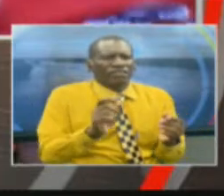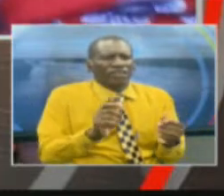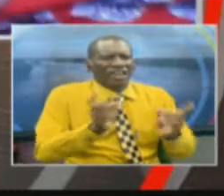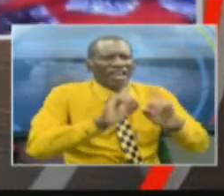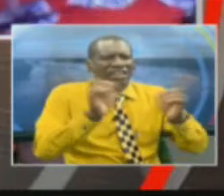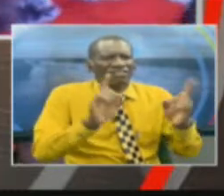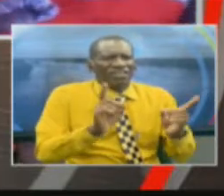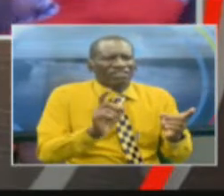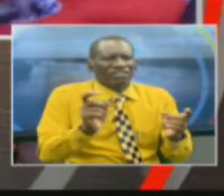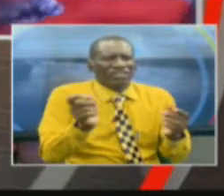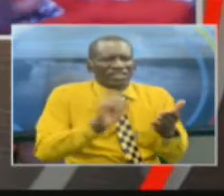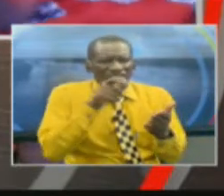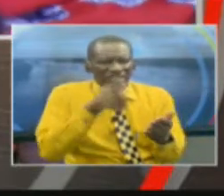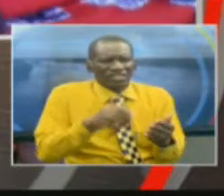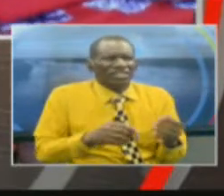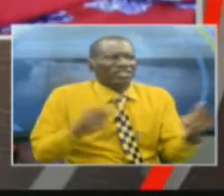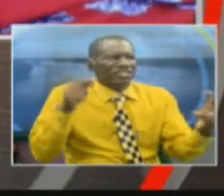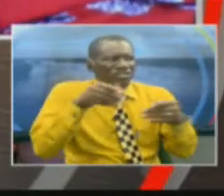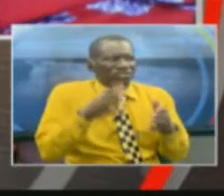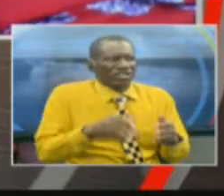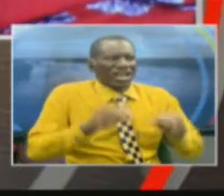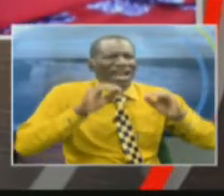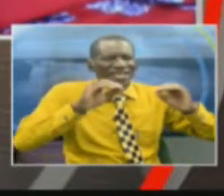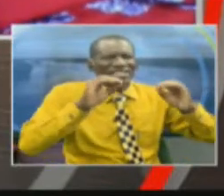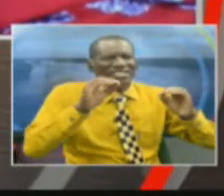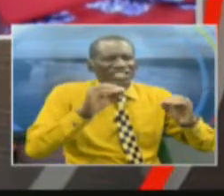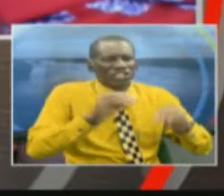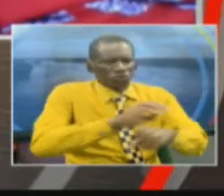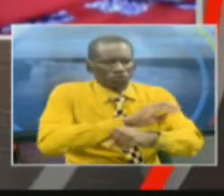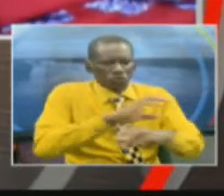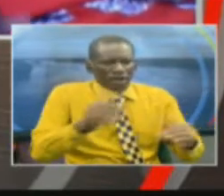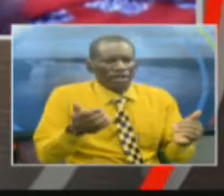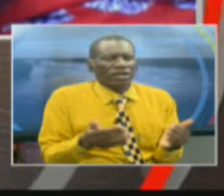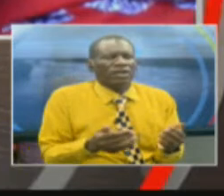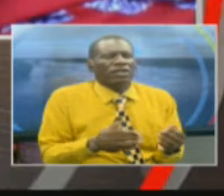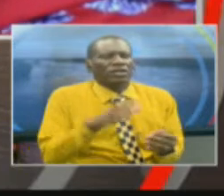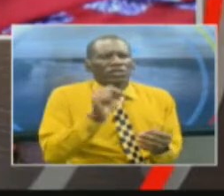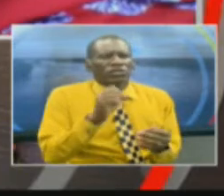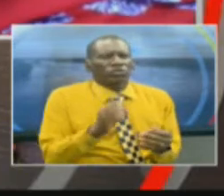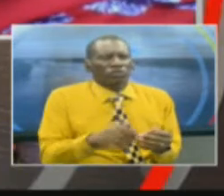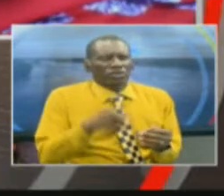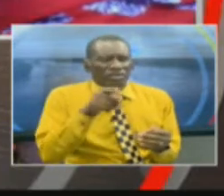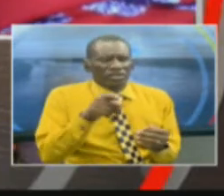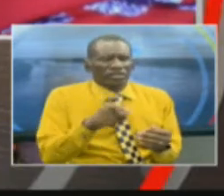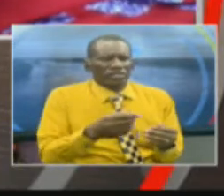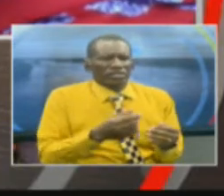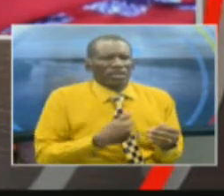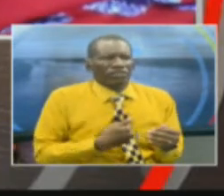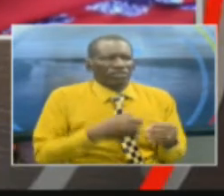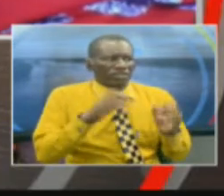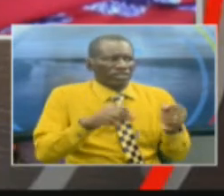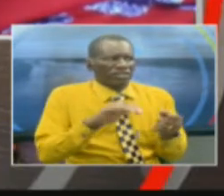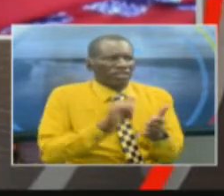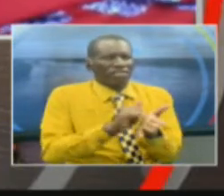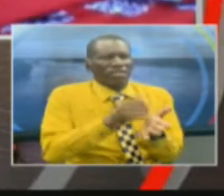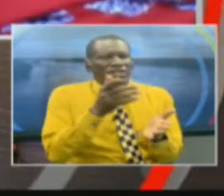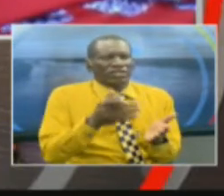to today, and I teach and people pass. So it has, that was